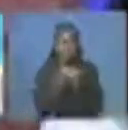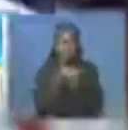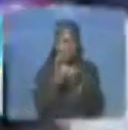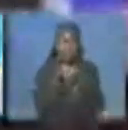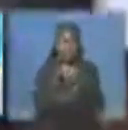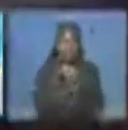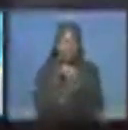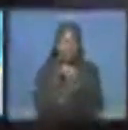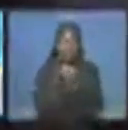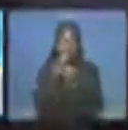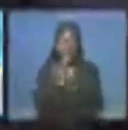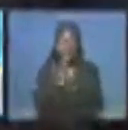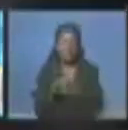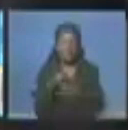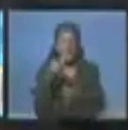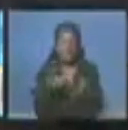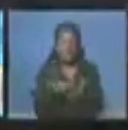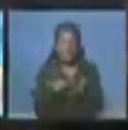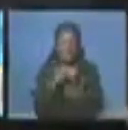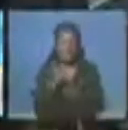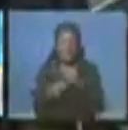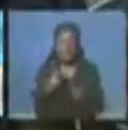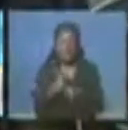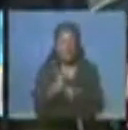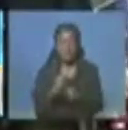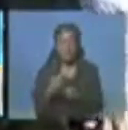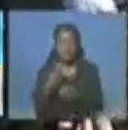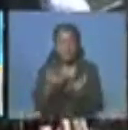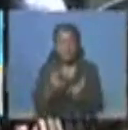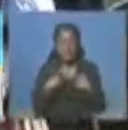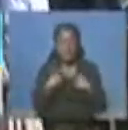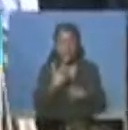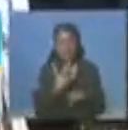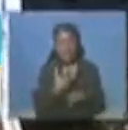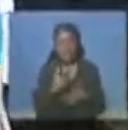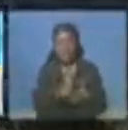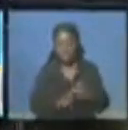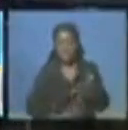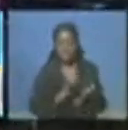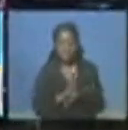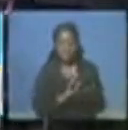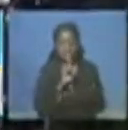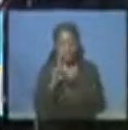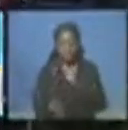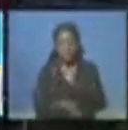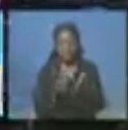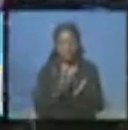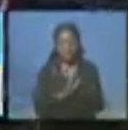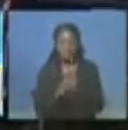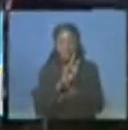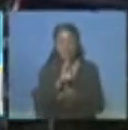by the COVID-19 pandemic. So far, we have 3 preschool, 1 primary school, 2 junior schools, and 4 senior